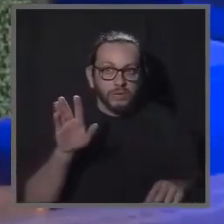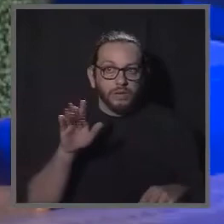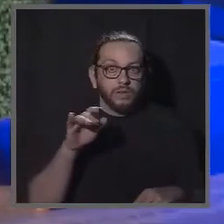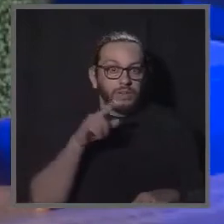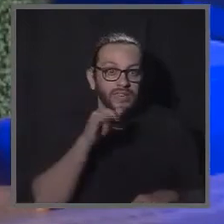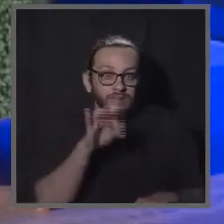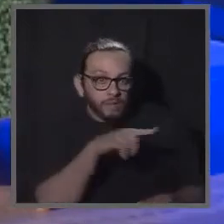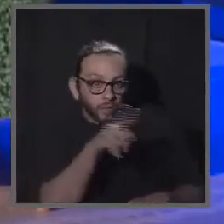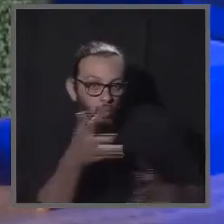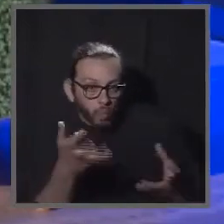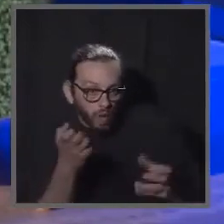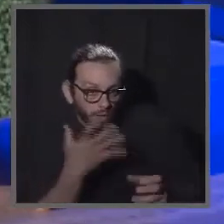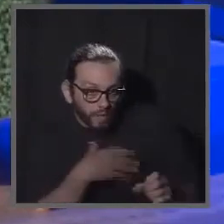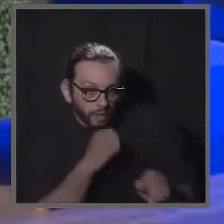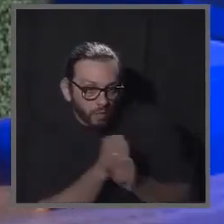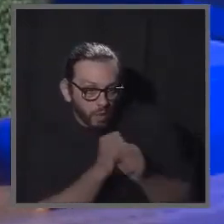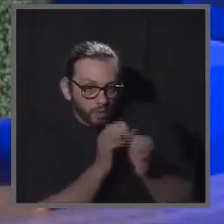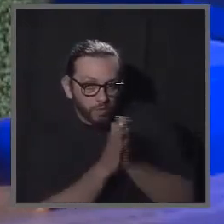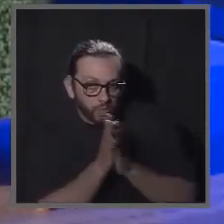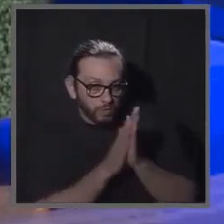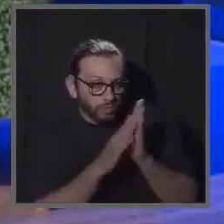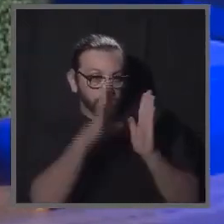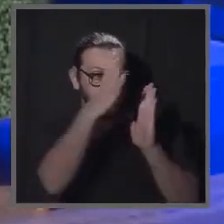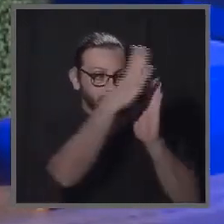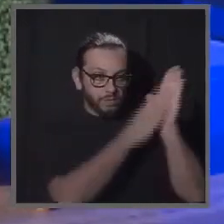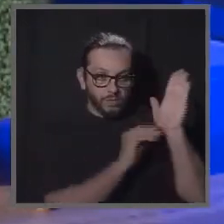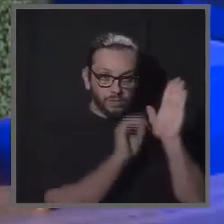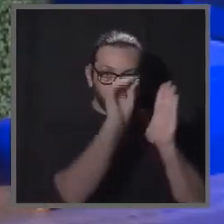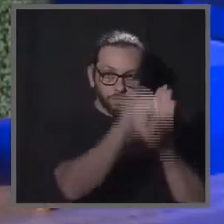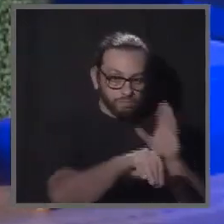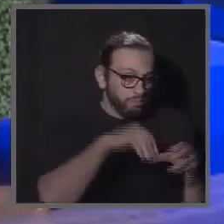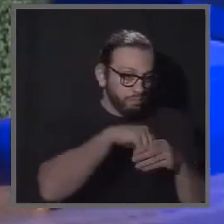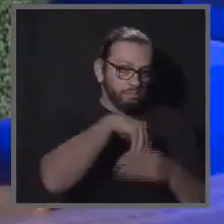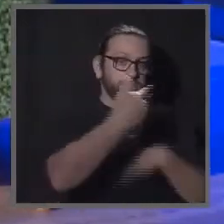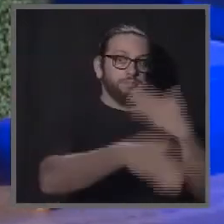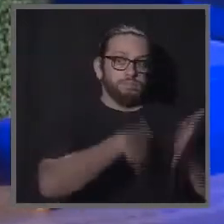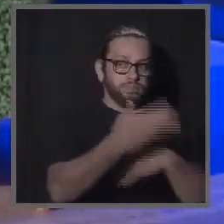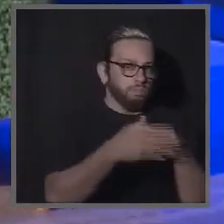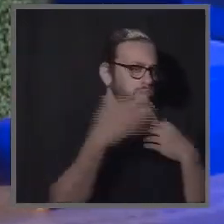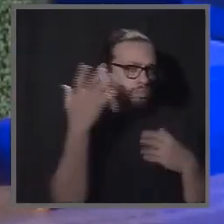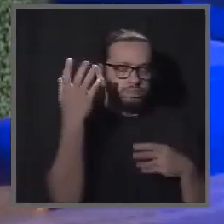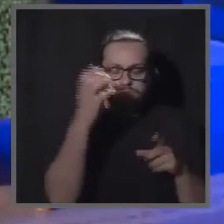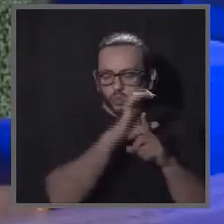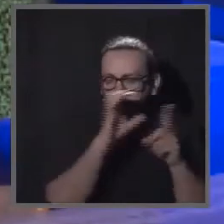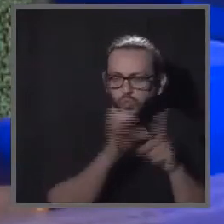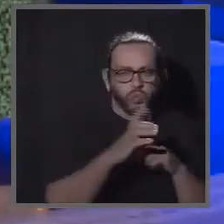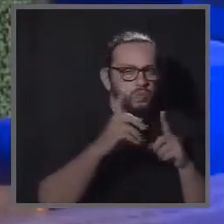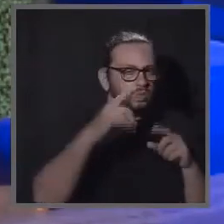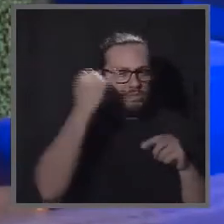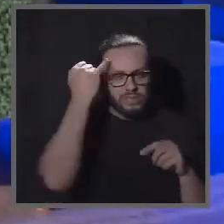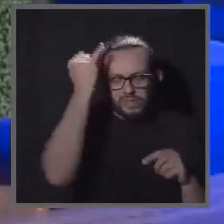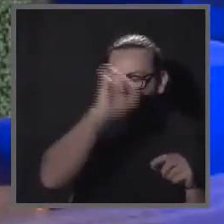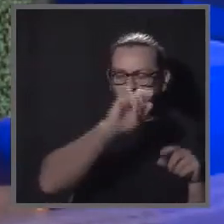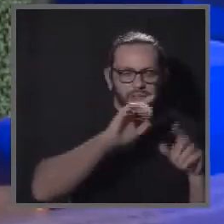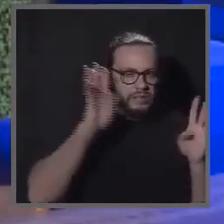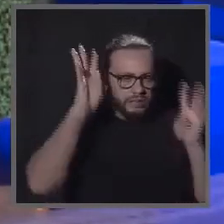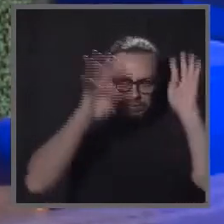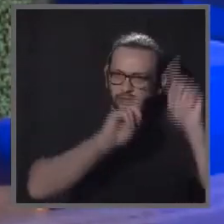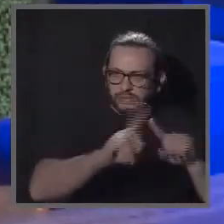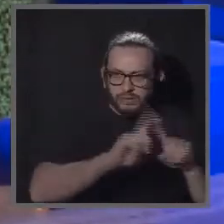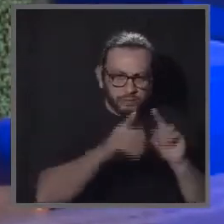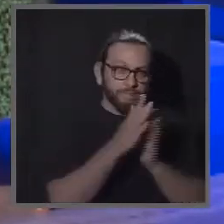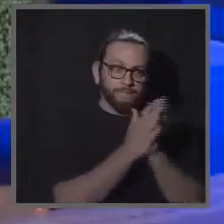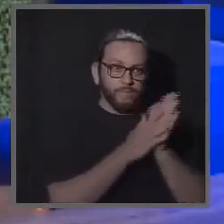working, being an institution, a person, or a government. Thank you very much, Sarah, for sharing